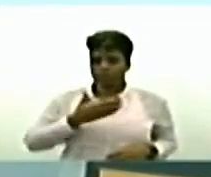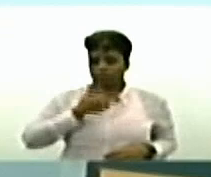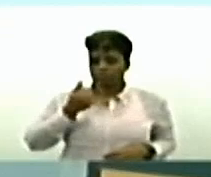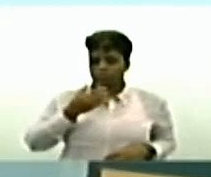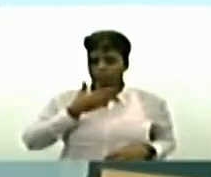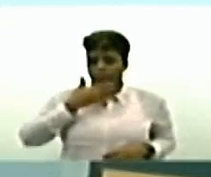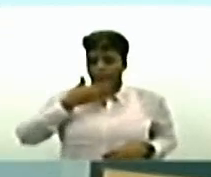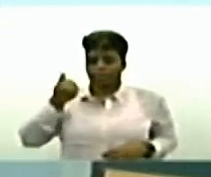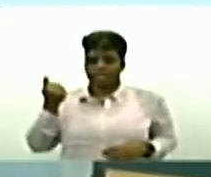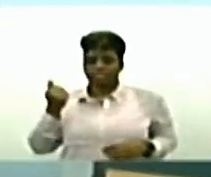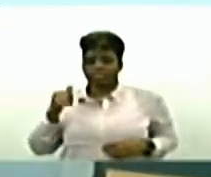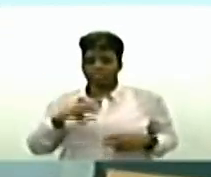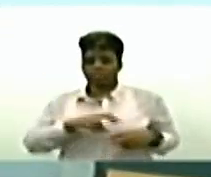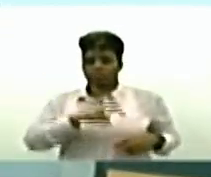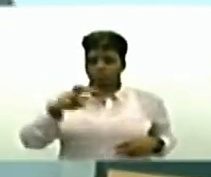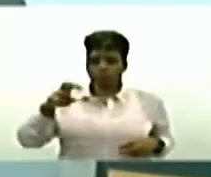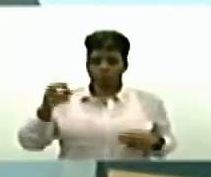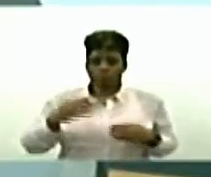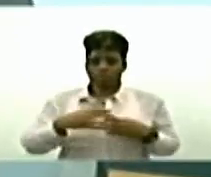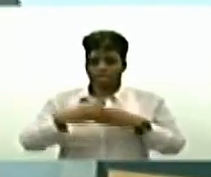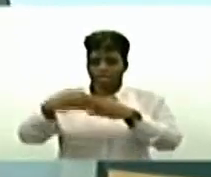to show that and so forth.